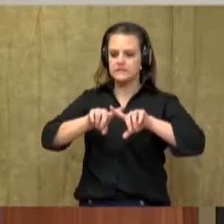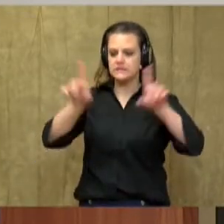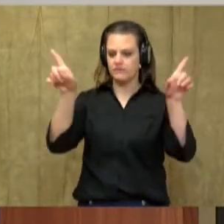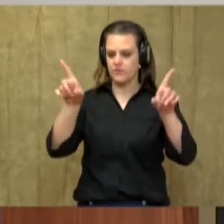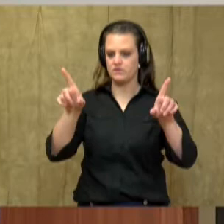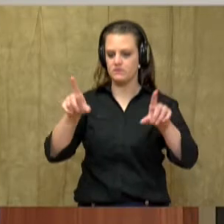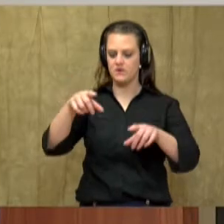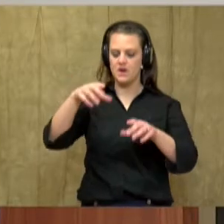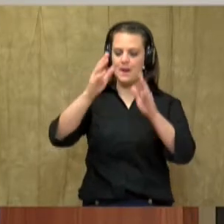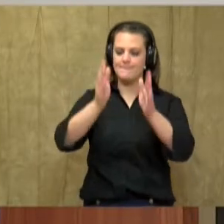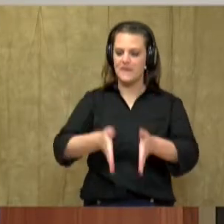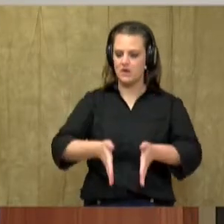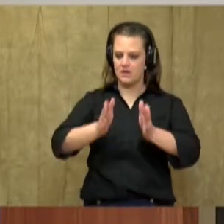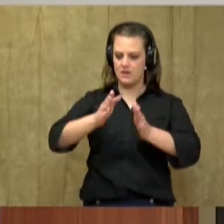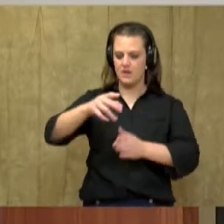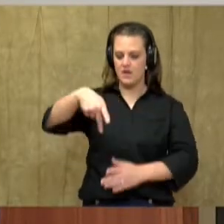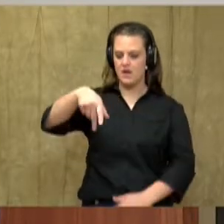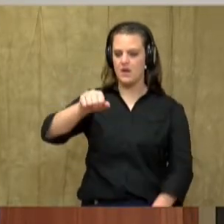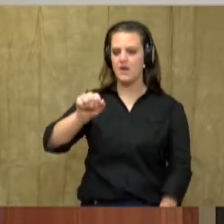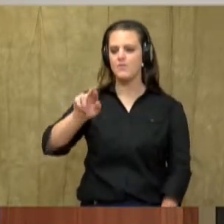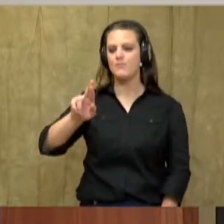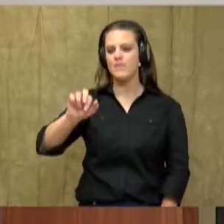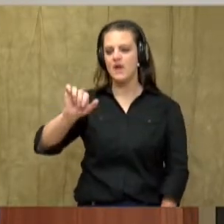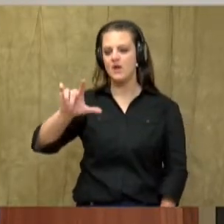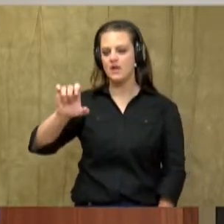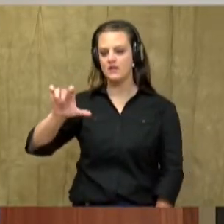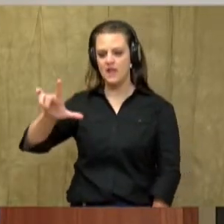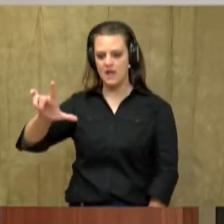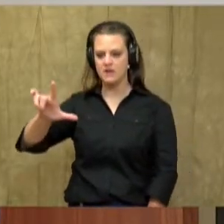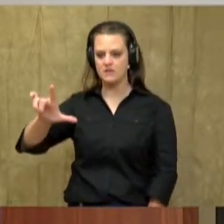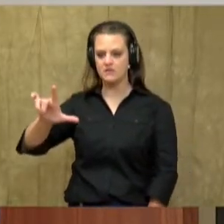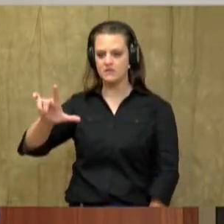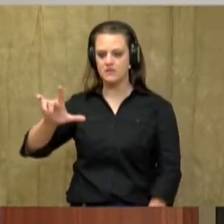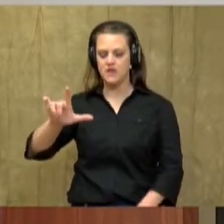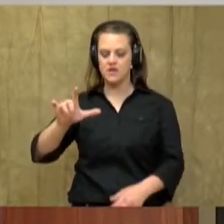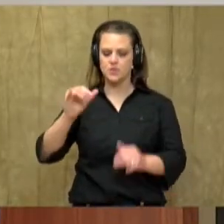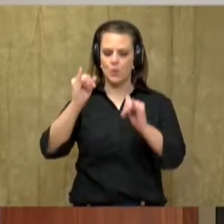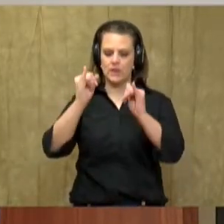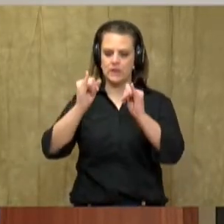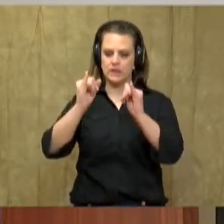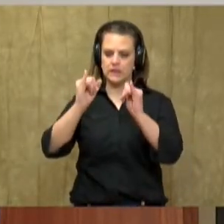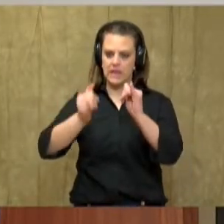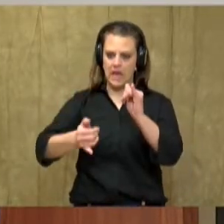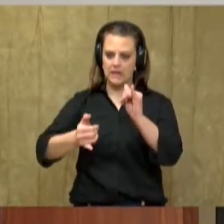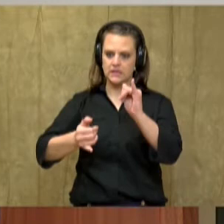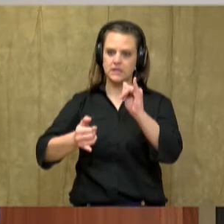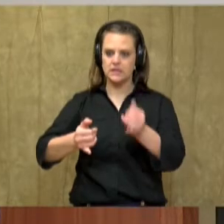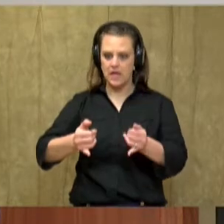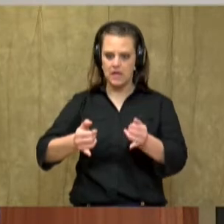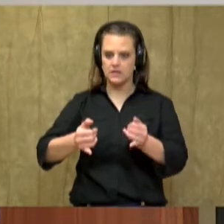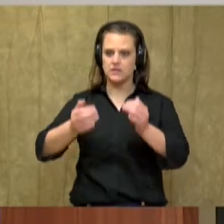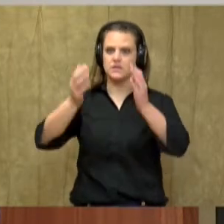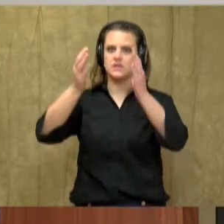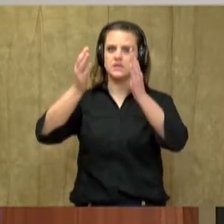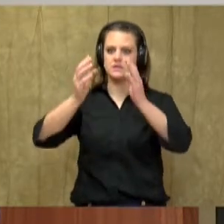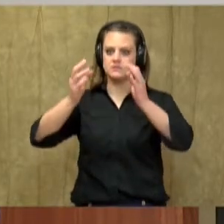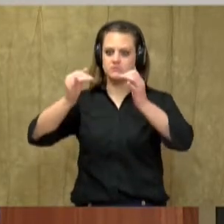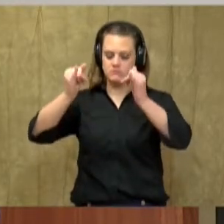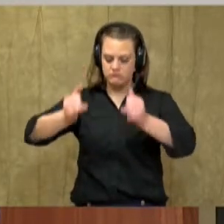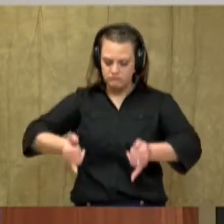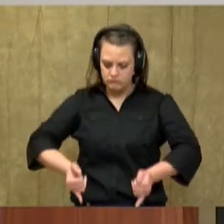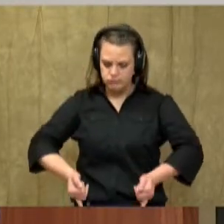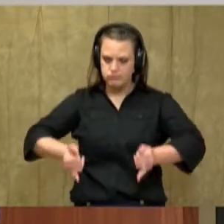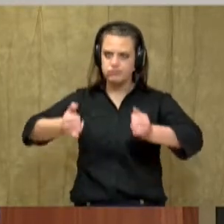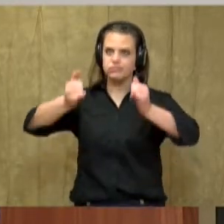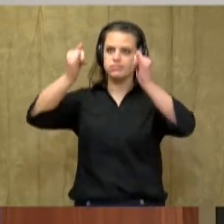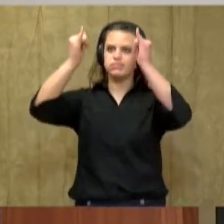what parallel lines were on Monday. Those are a set of lines that go on in each direction, and they're